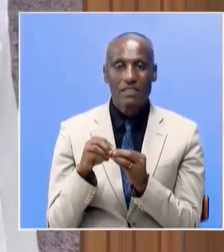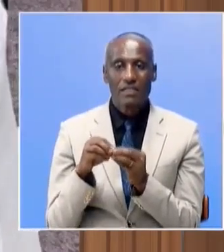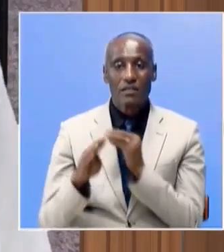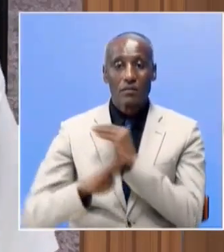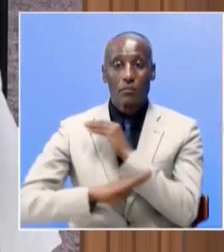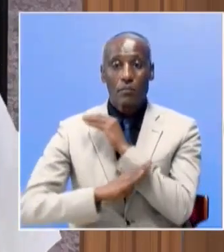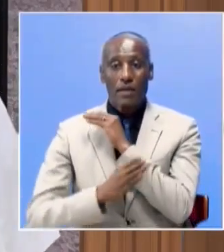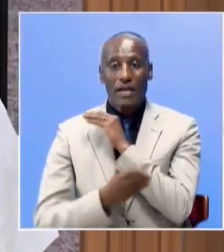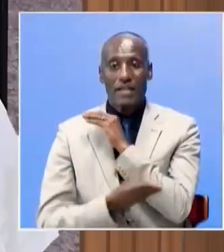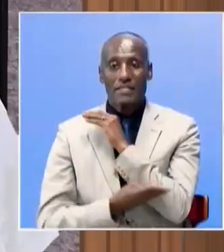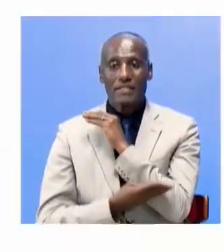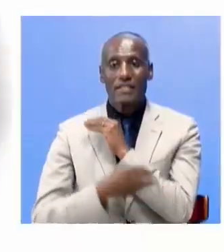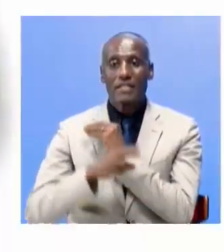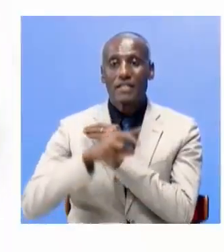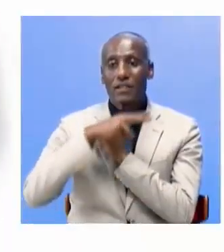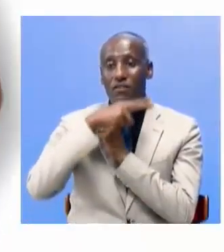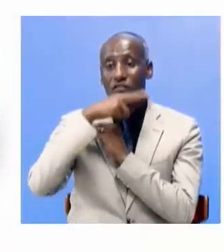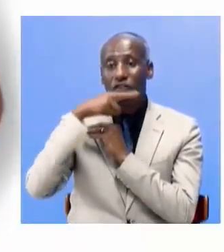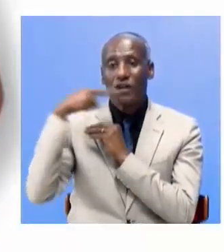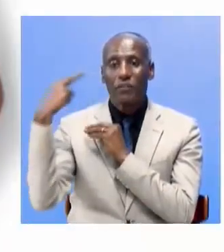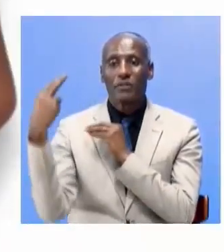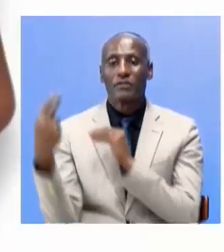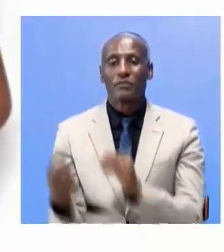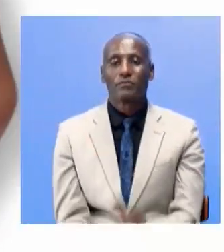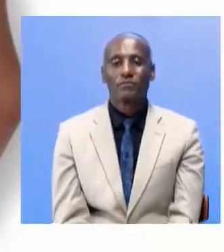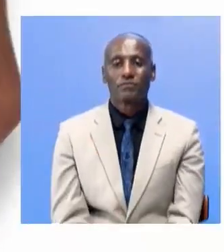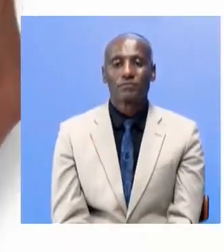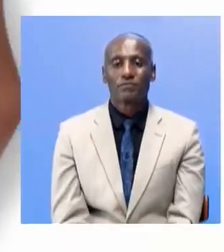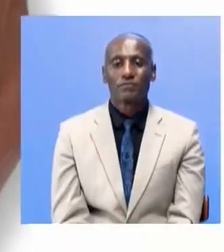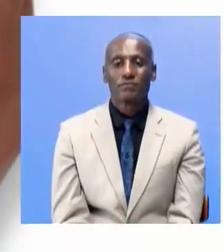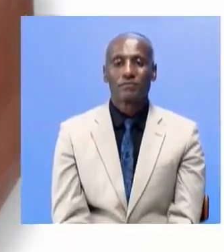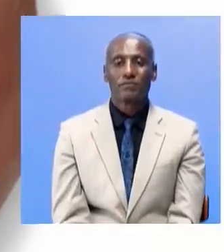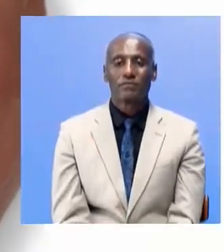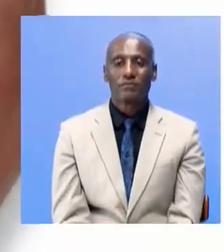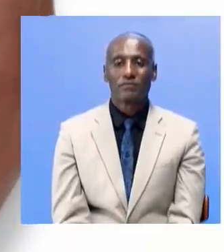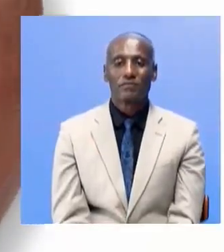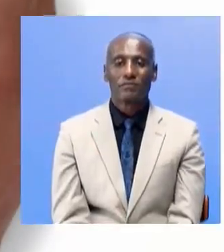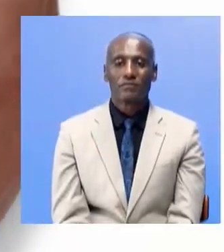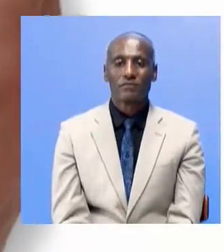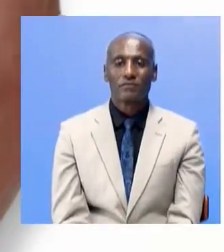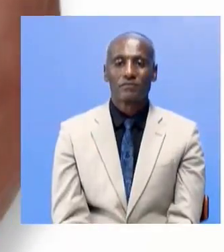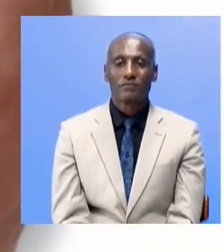verb. Base verb. Look.